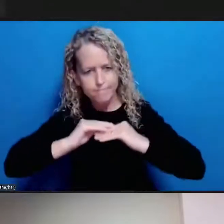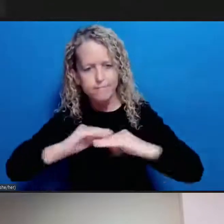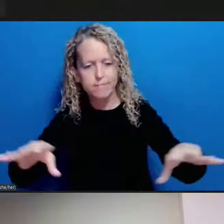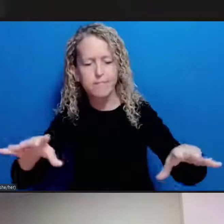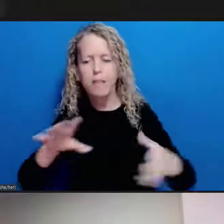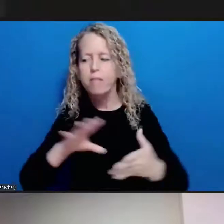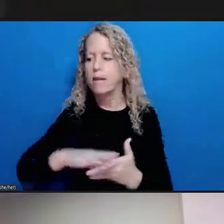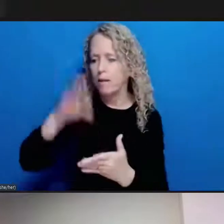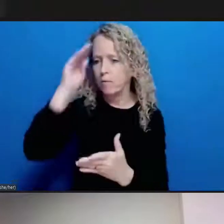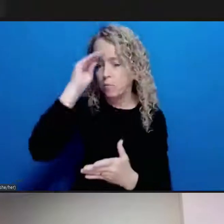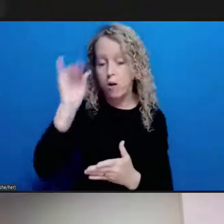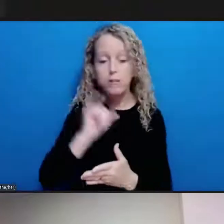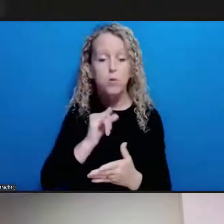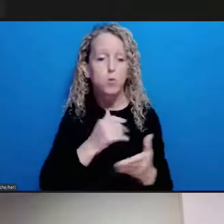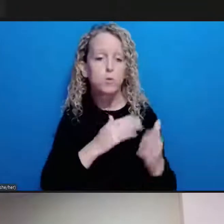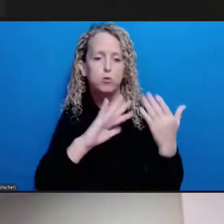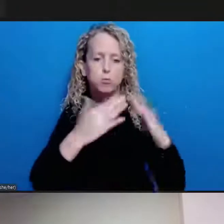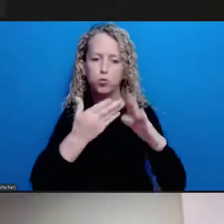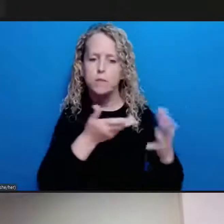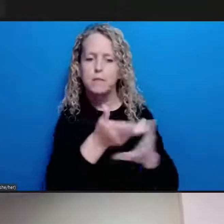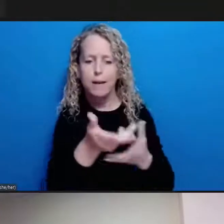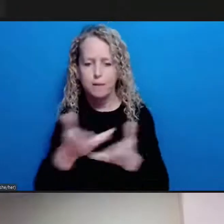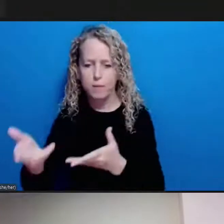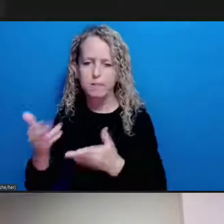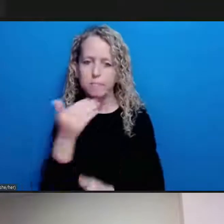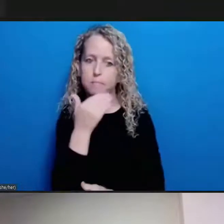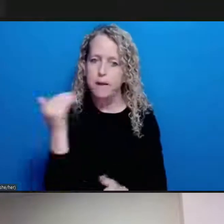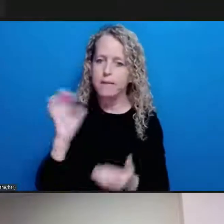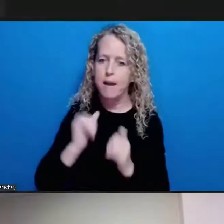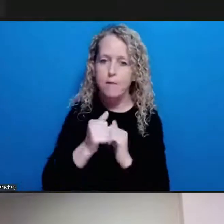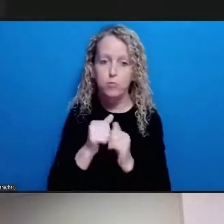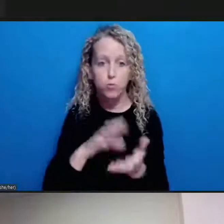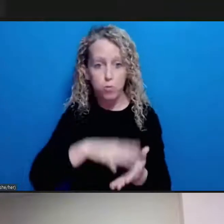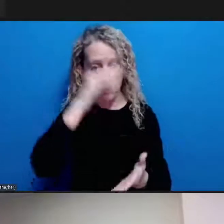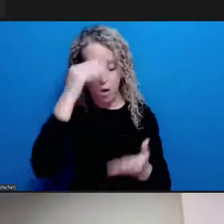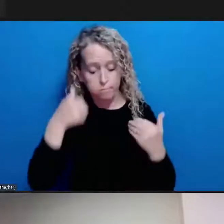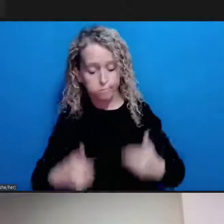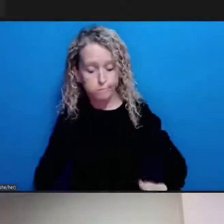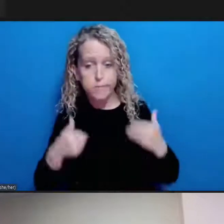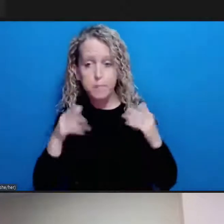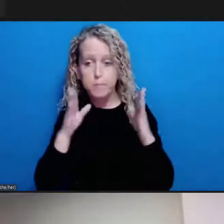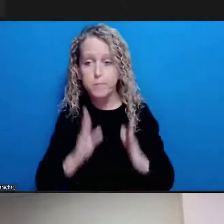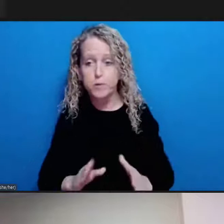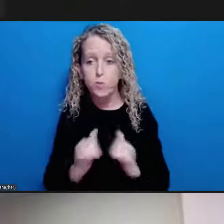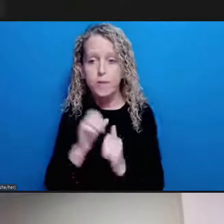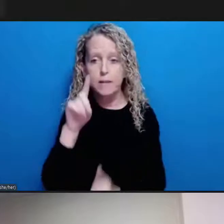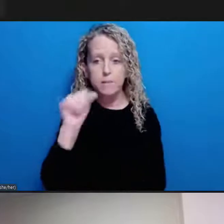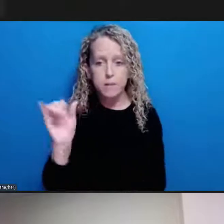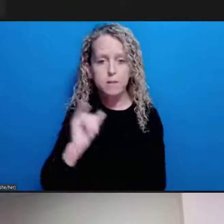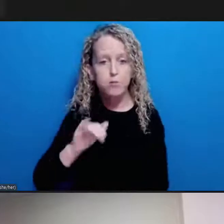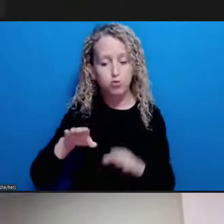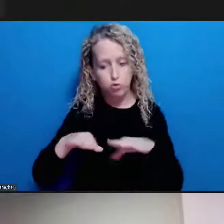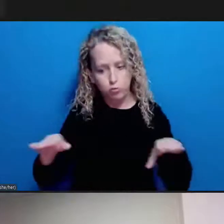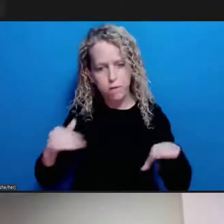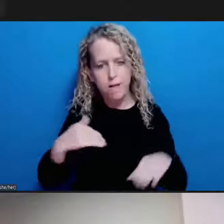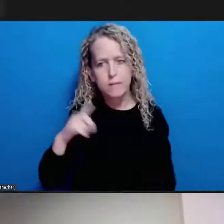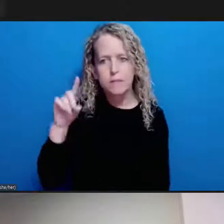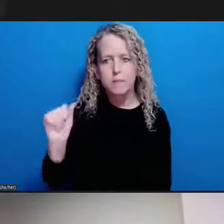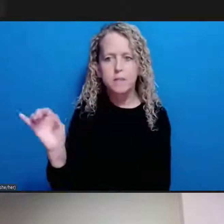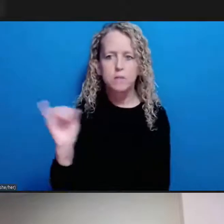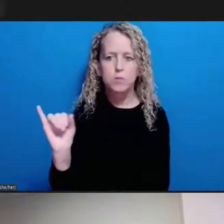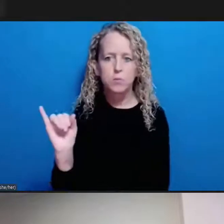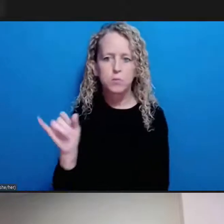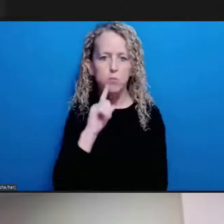community engagement, that's one of the best ways to learn. I mentioned that I'm a person with a disability, but I also have children who have disabilities. So I'm quite comfortable in that